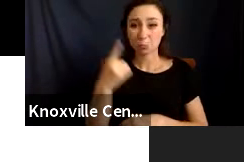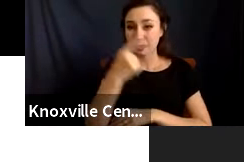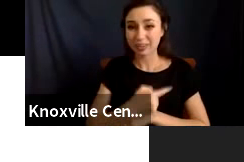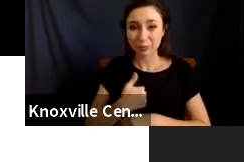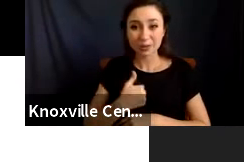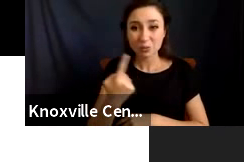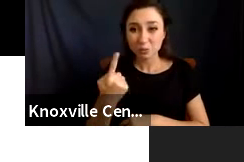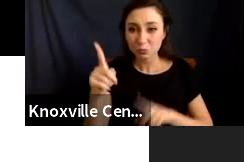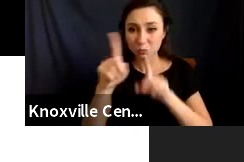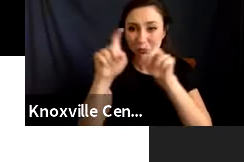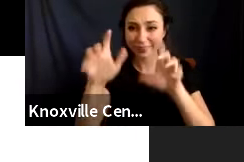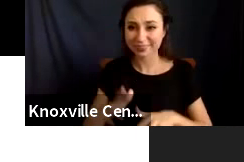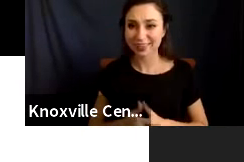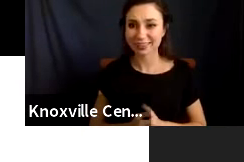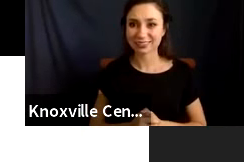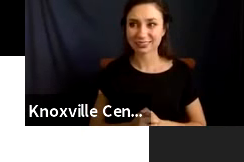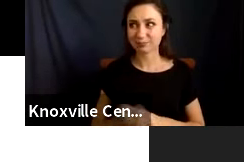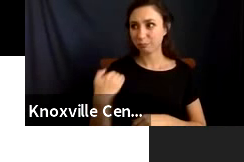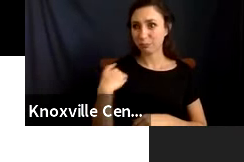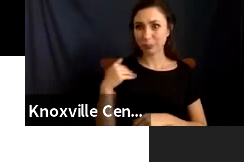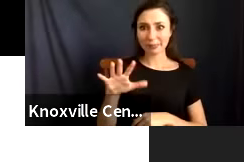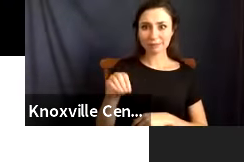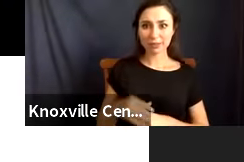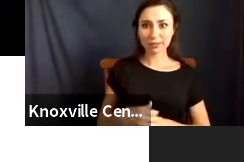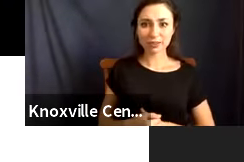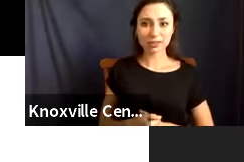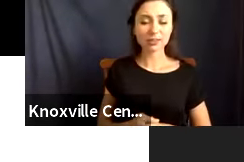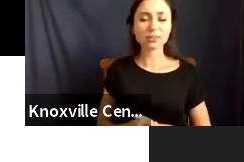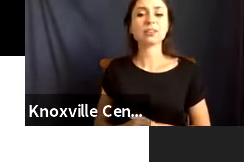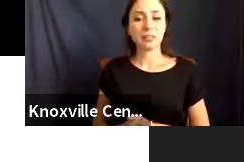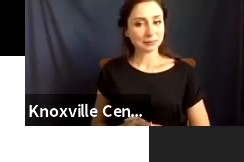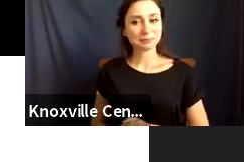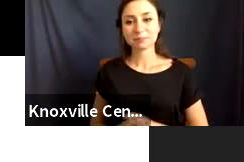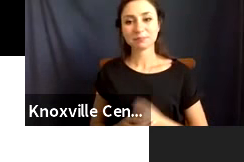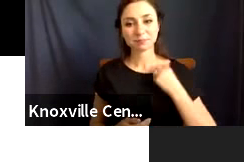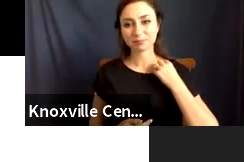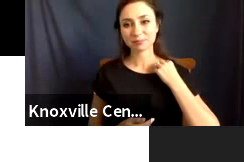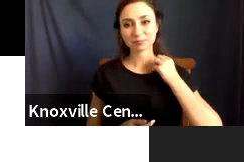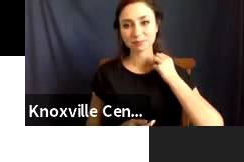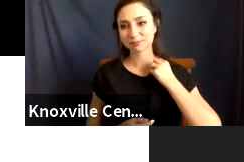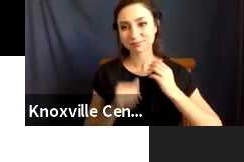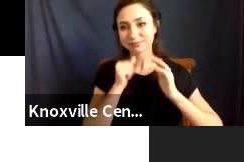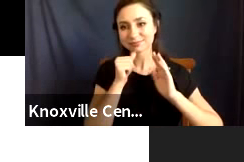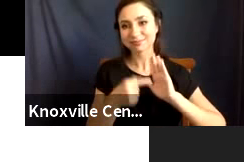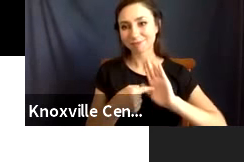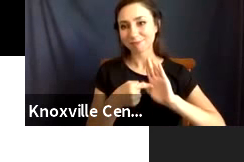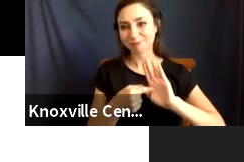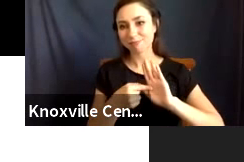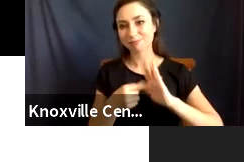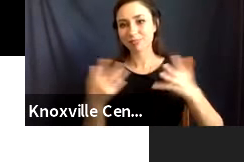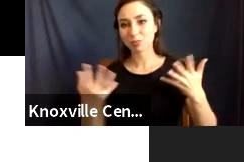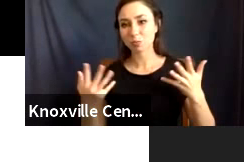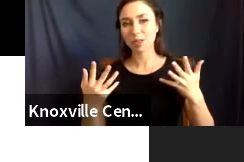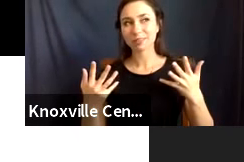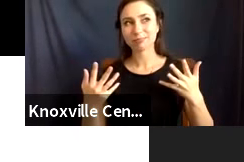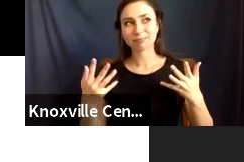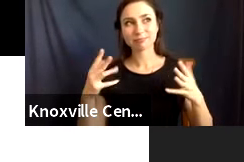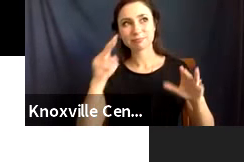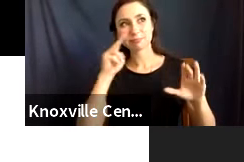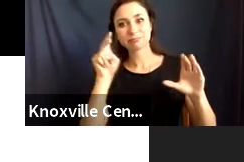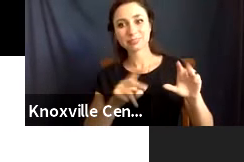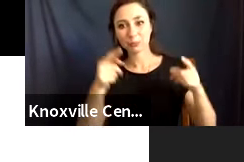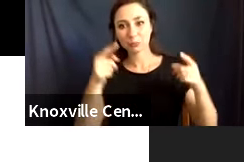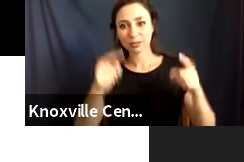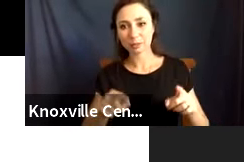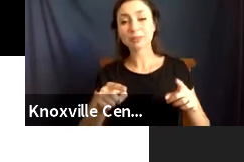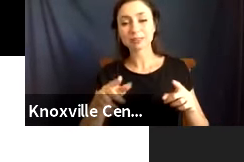day, which is just not reflective of what we would think would be happening on